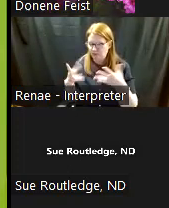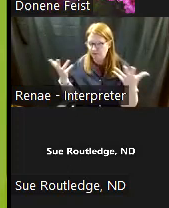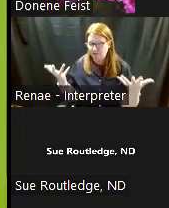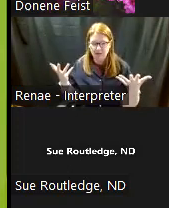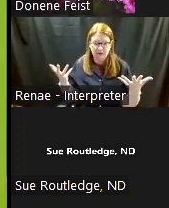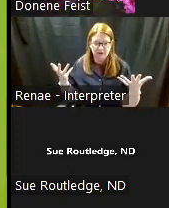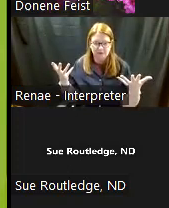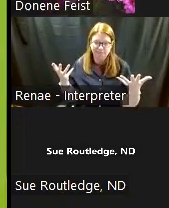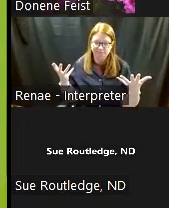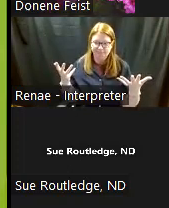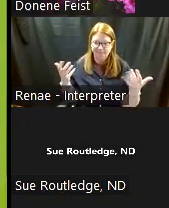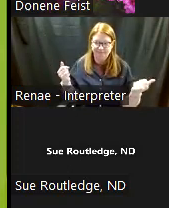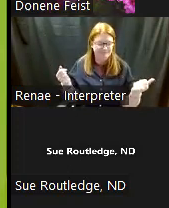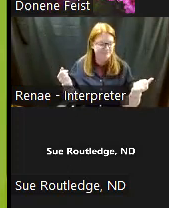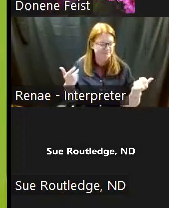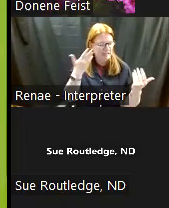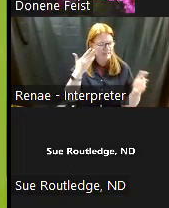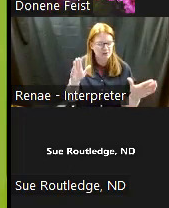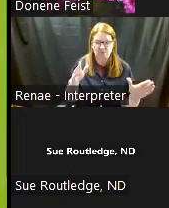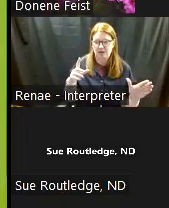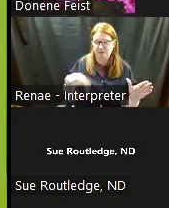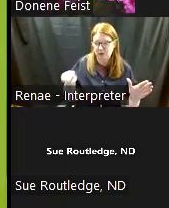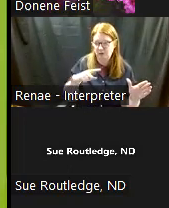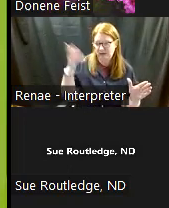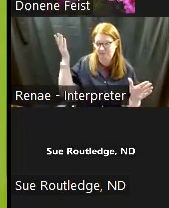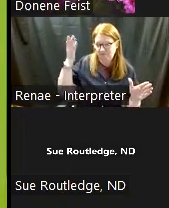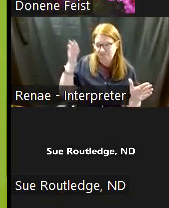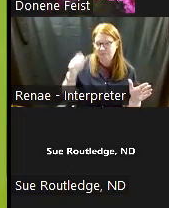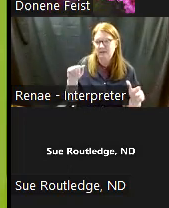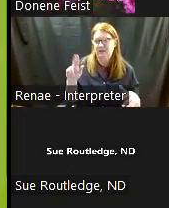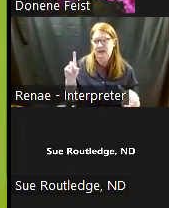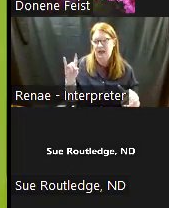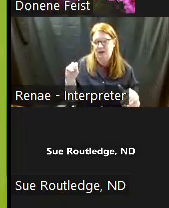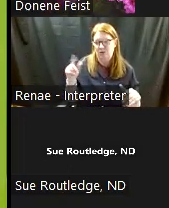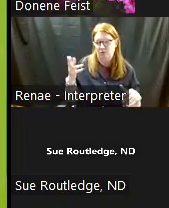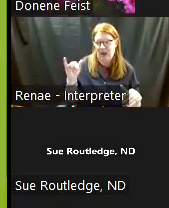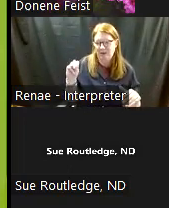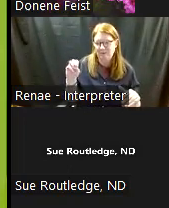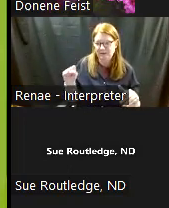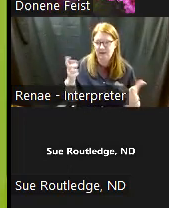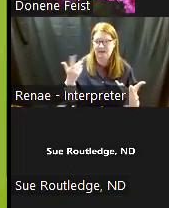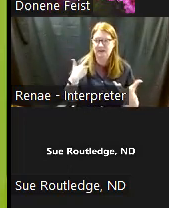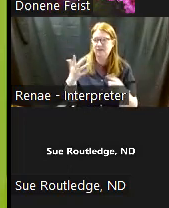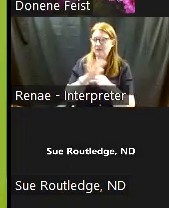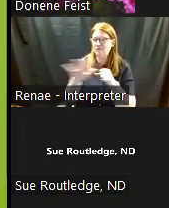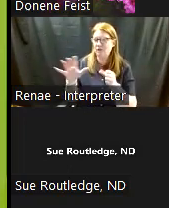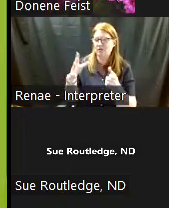how long you wanted me to talk. I mean, audiograms are like, I could have a whole talk just on an